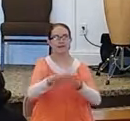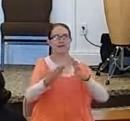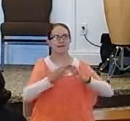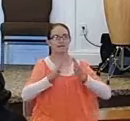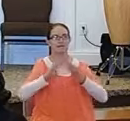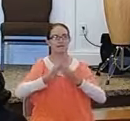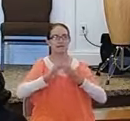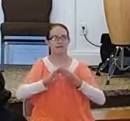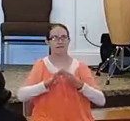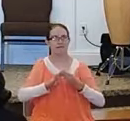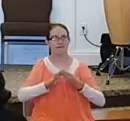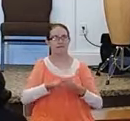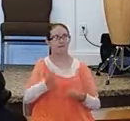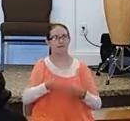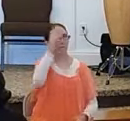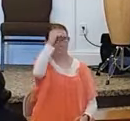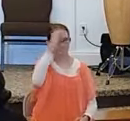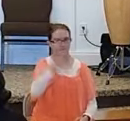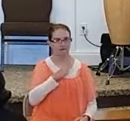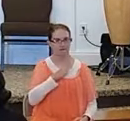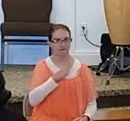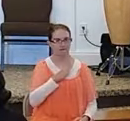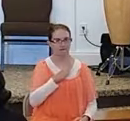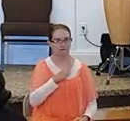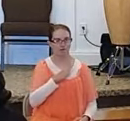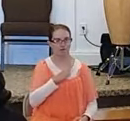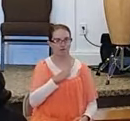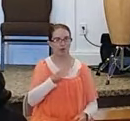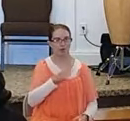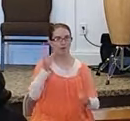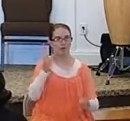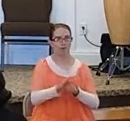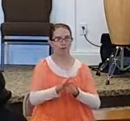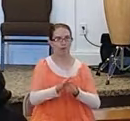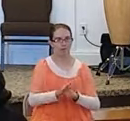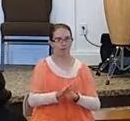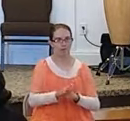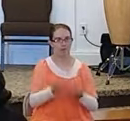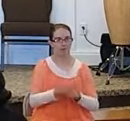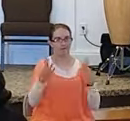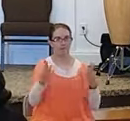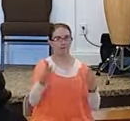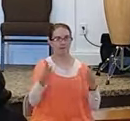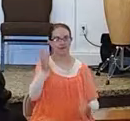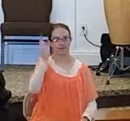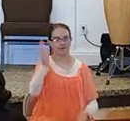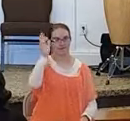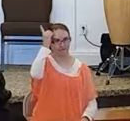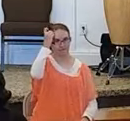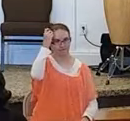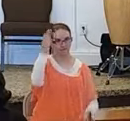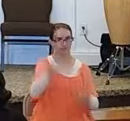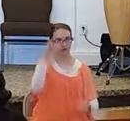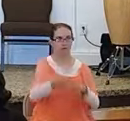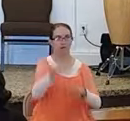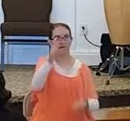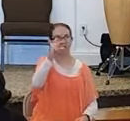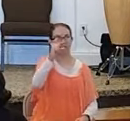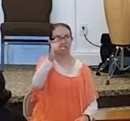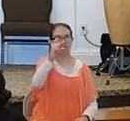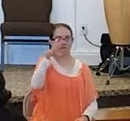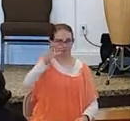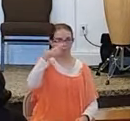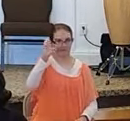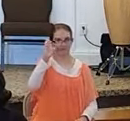town, there was a man who was possessed by many demons. In fact, they called him Legion.